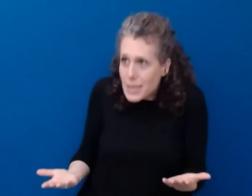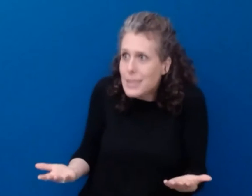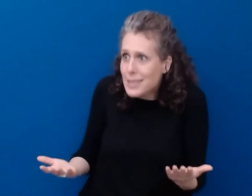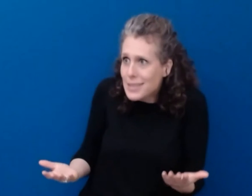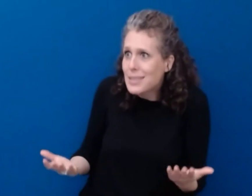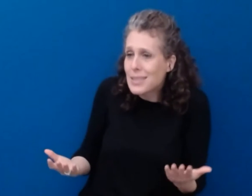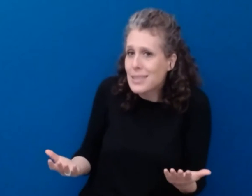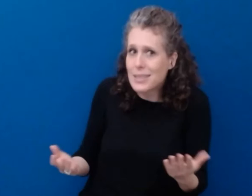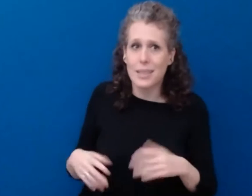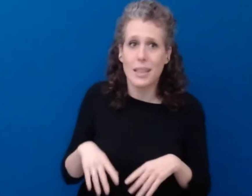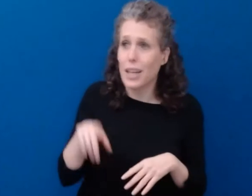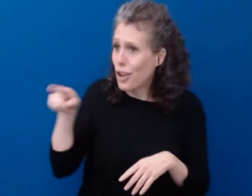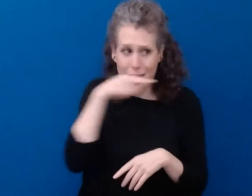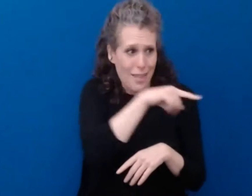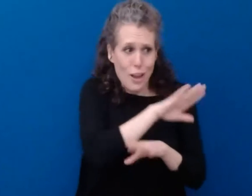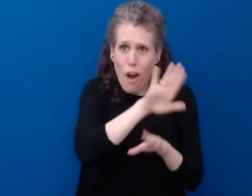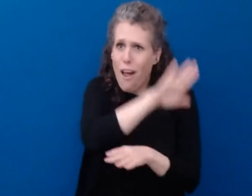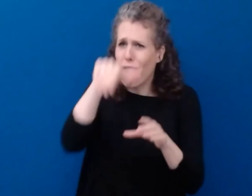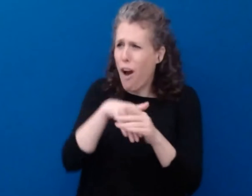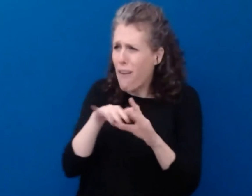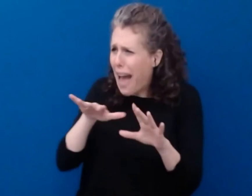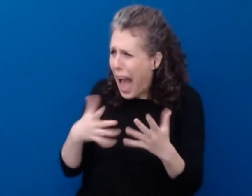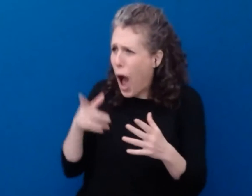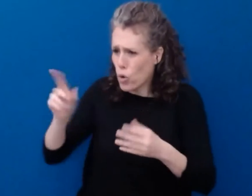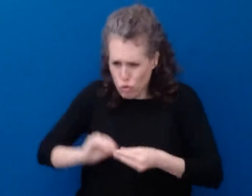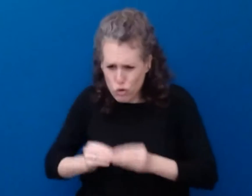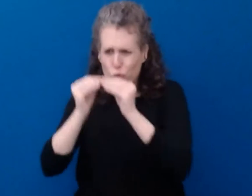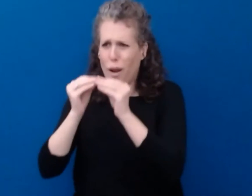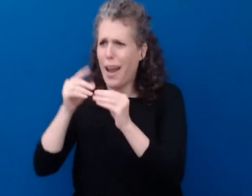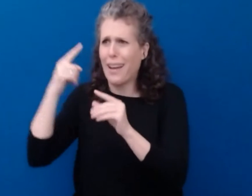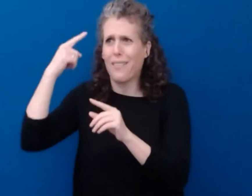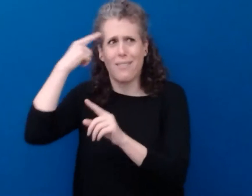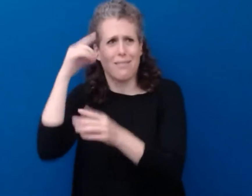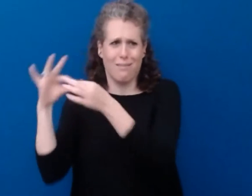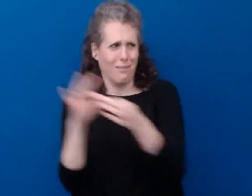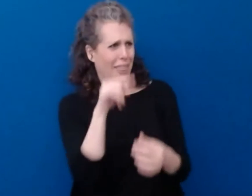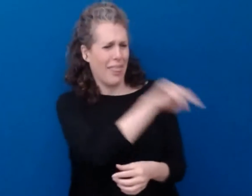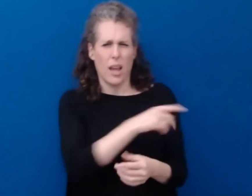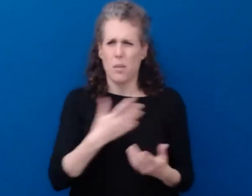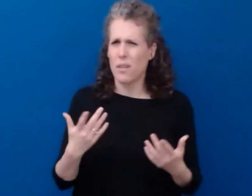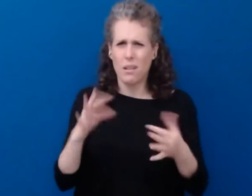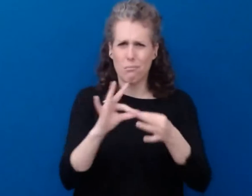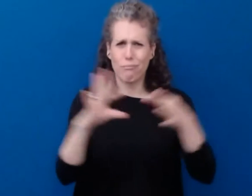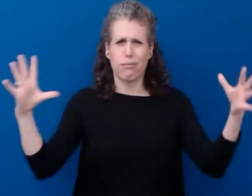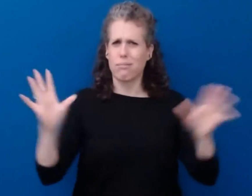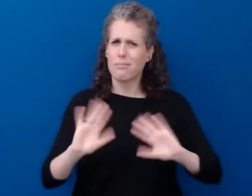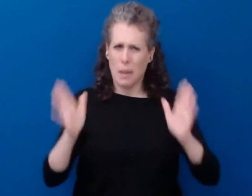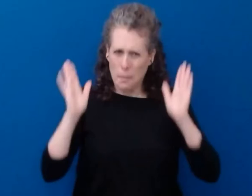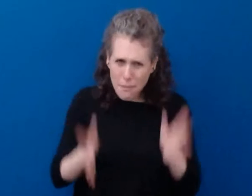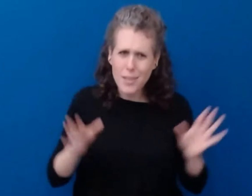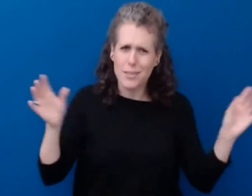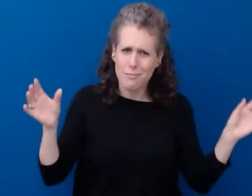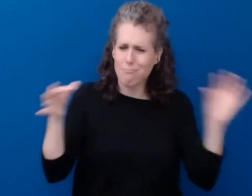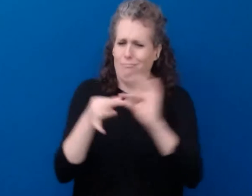otherwise know anything about their needs or requirements? Yeah, so that is something we can